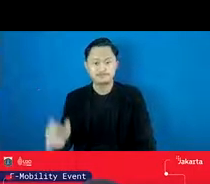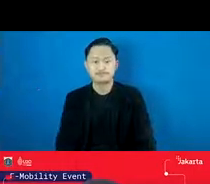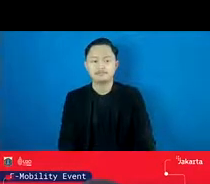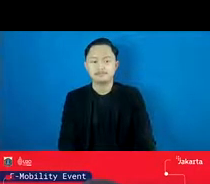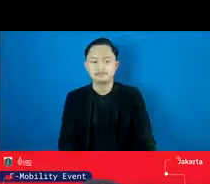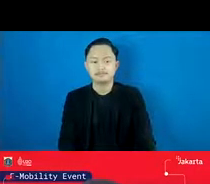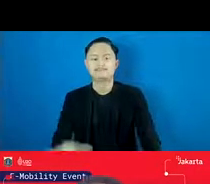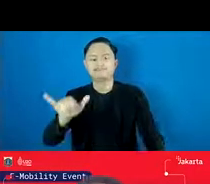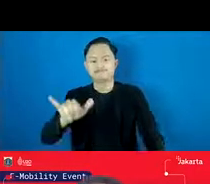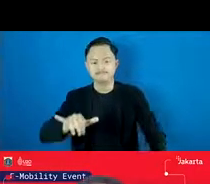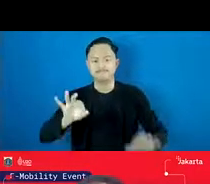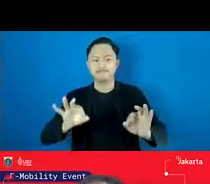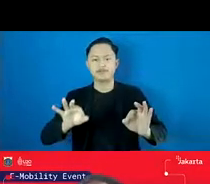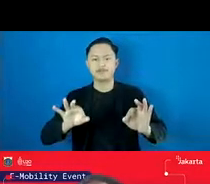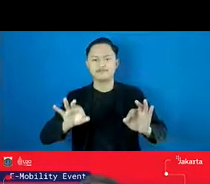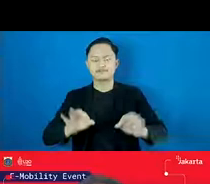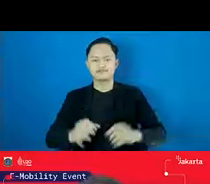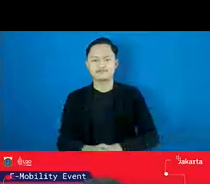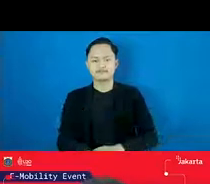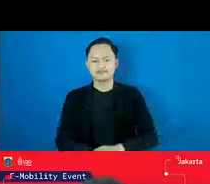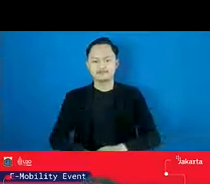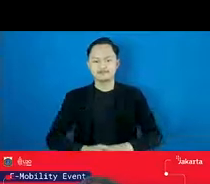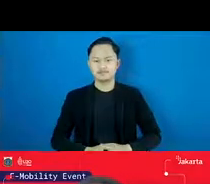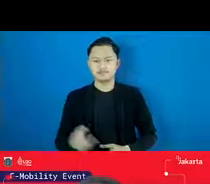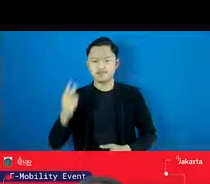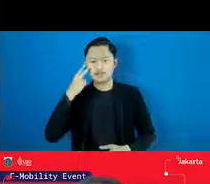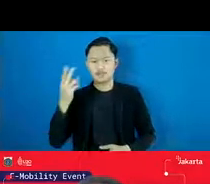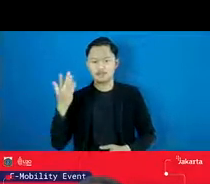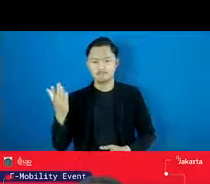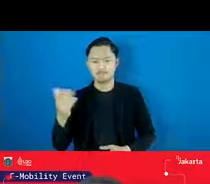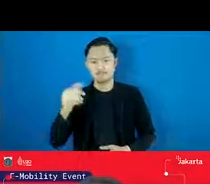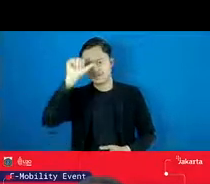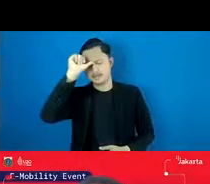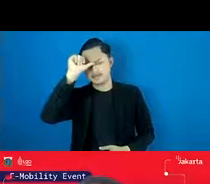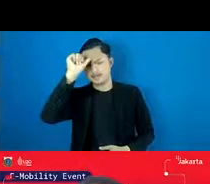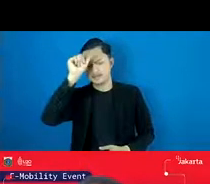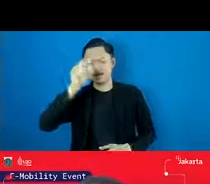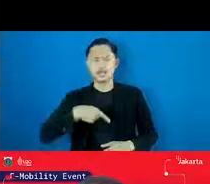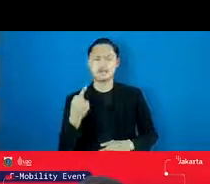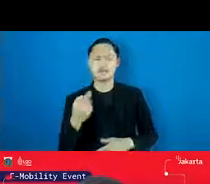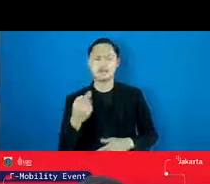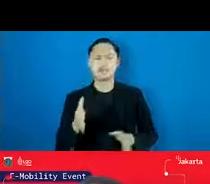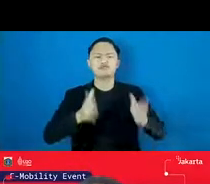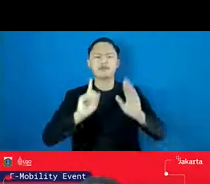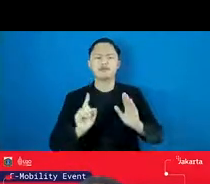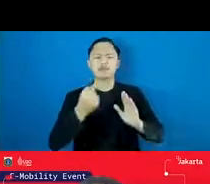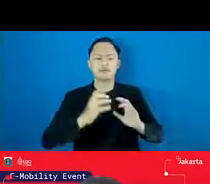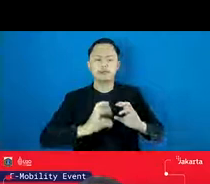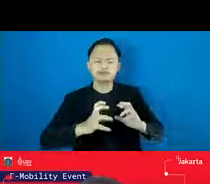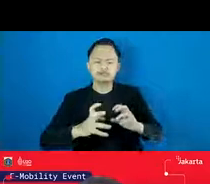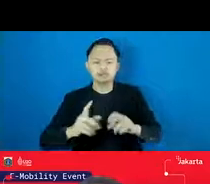Yeah. So Electra Green Tech Limited, which is India's largest electric bus manufacturer, we have delivered across